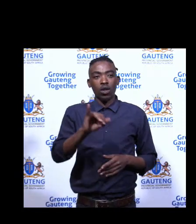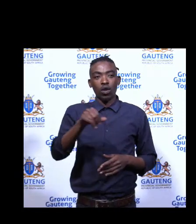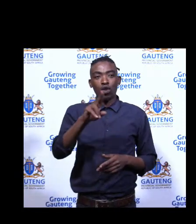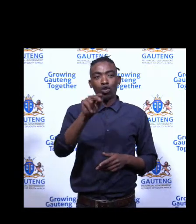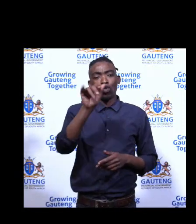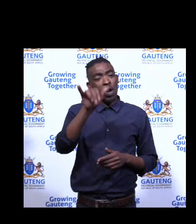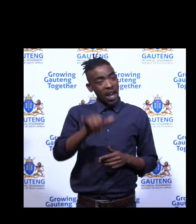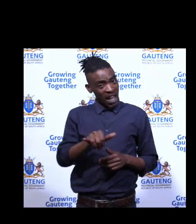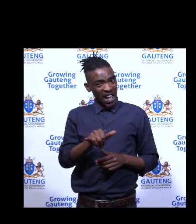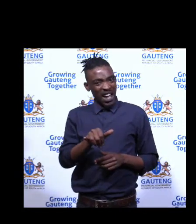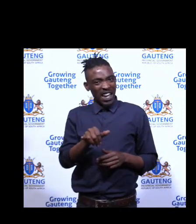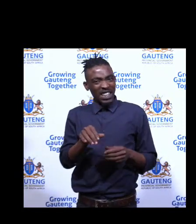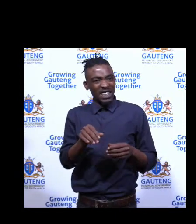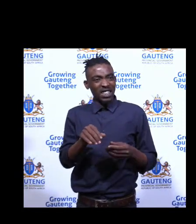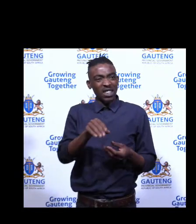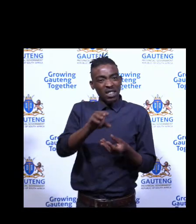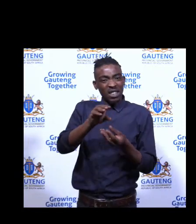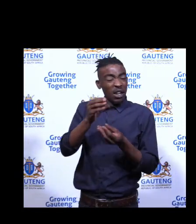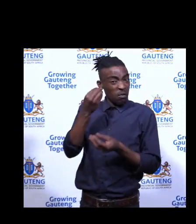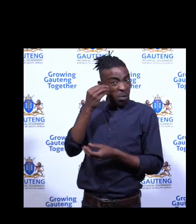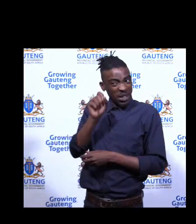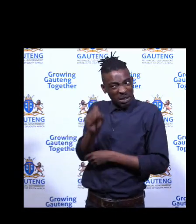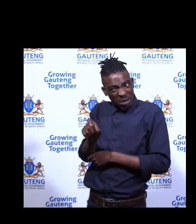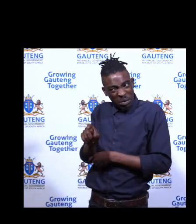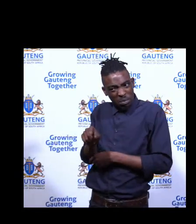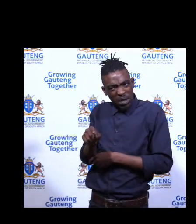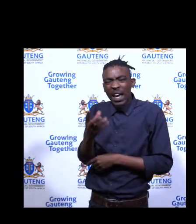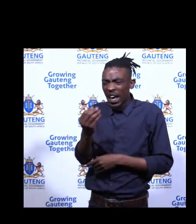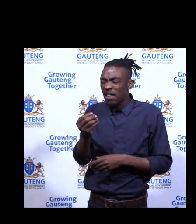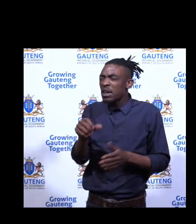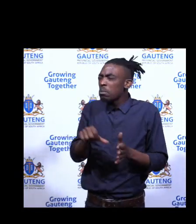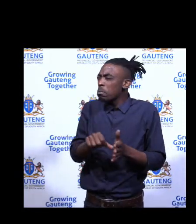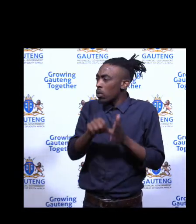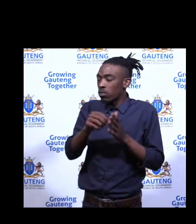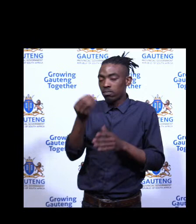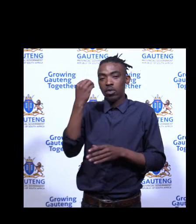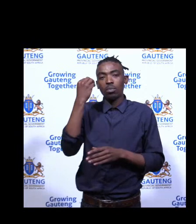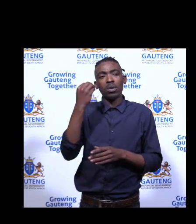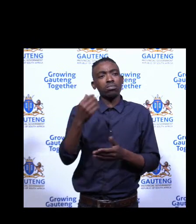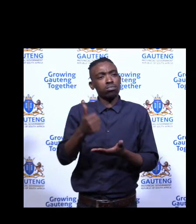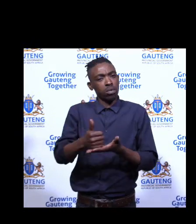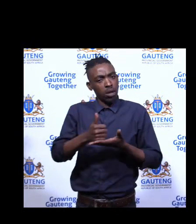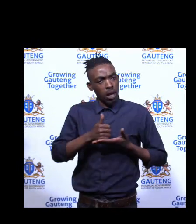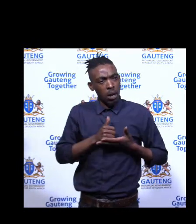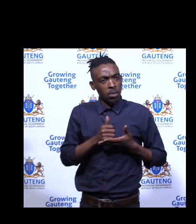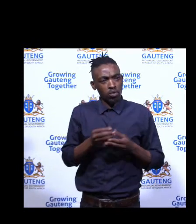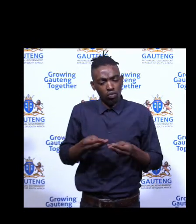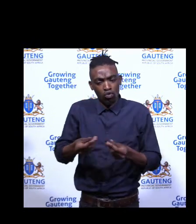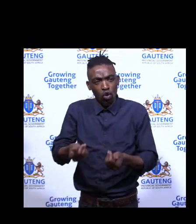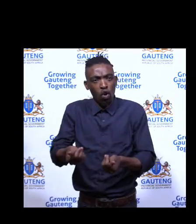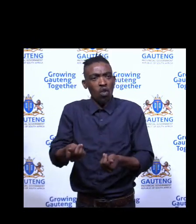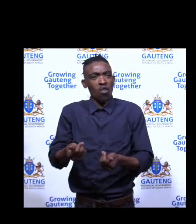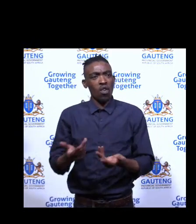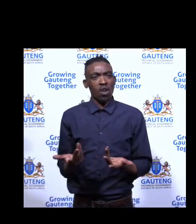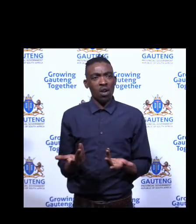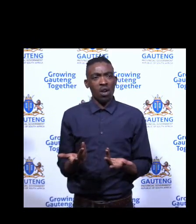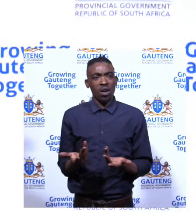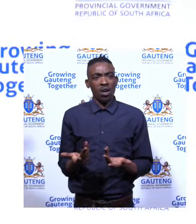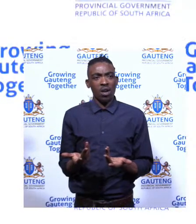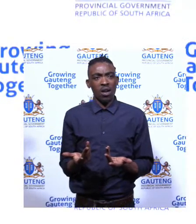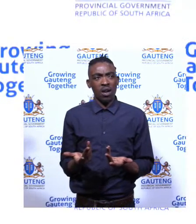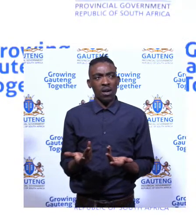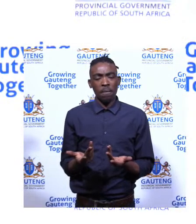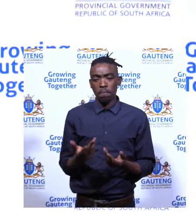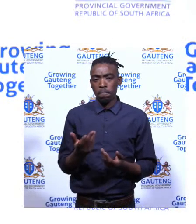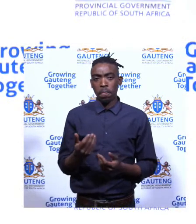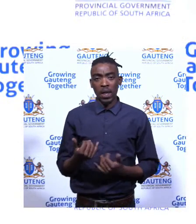because July data contains a very important piece of information, which is how does the population react to